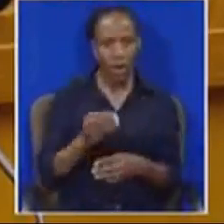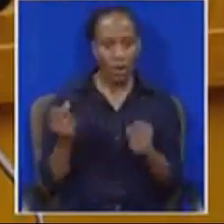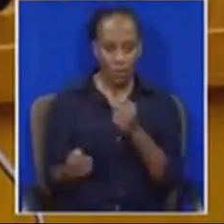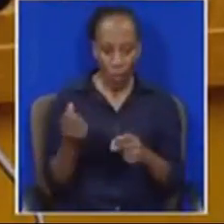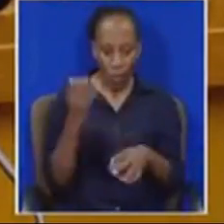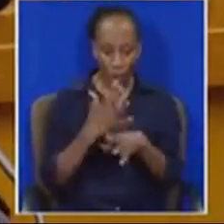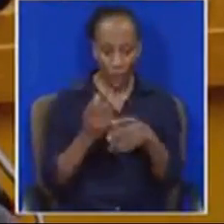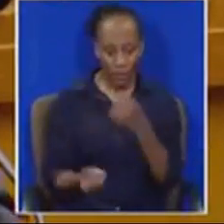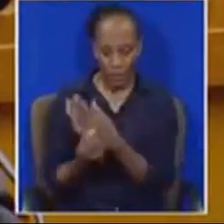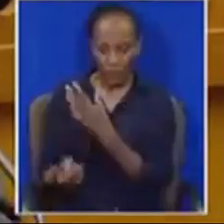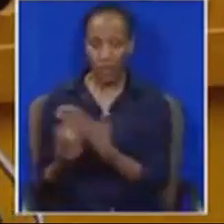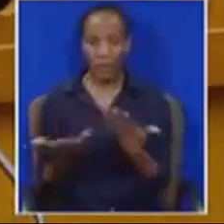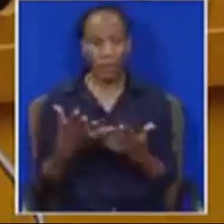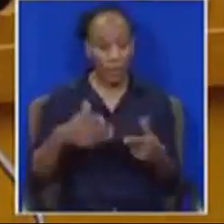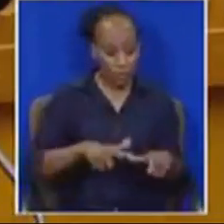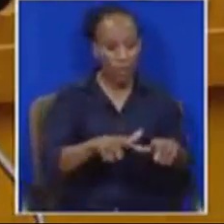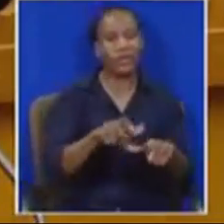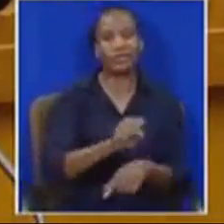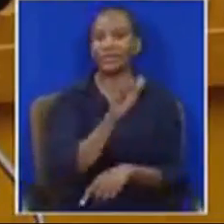procurement.